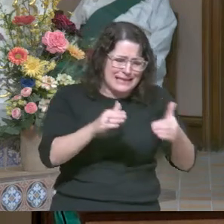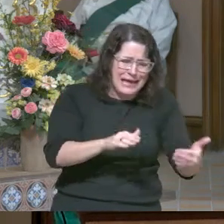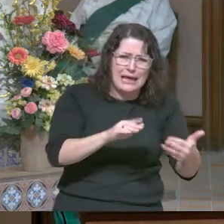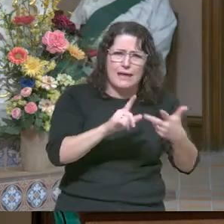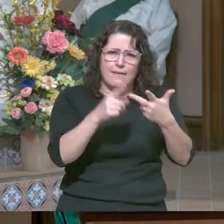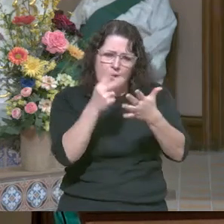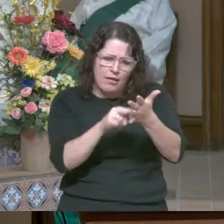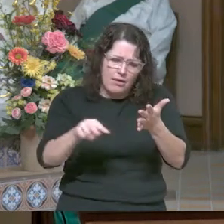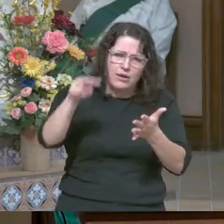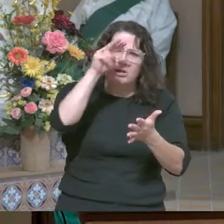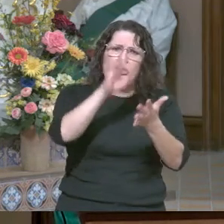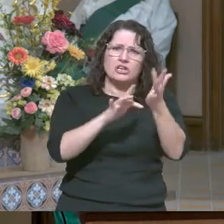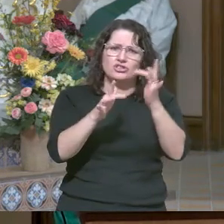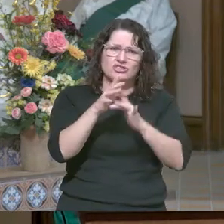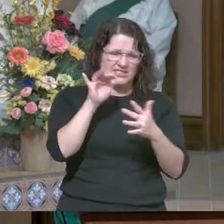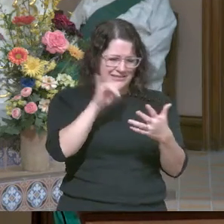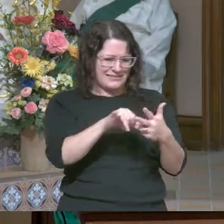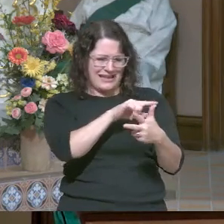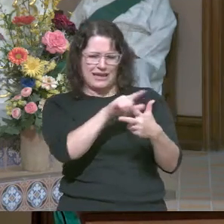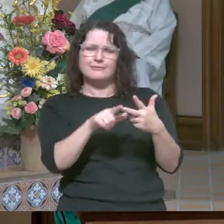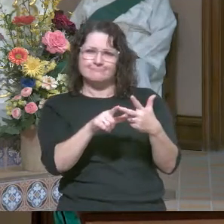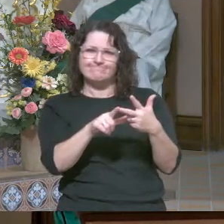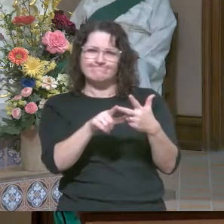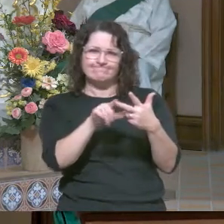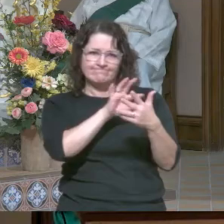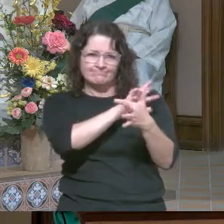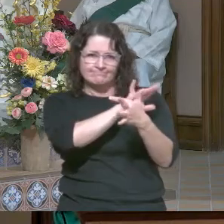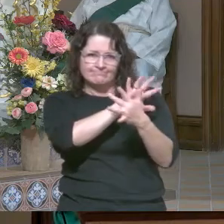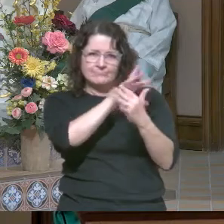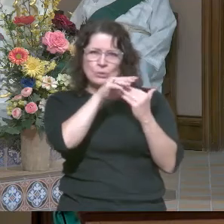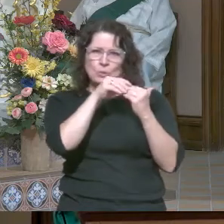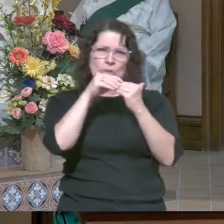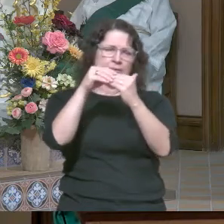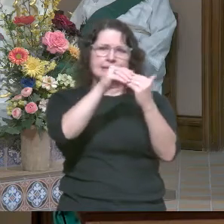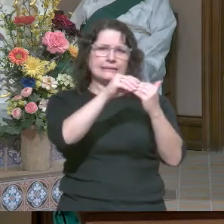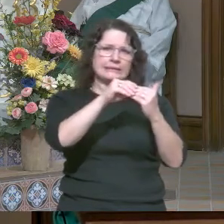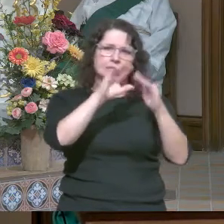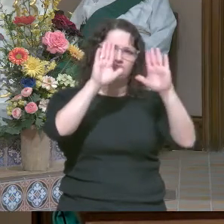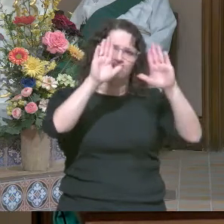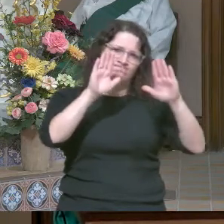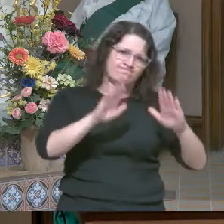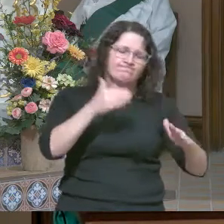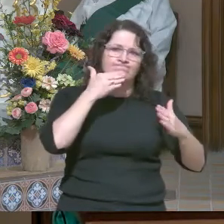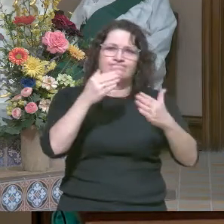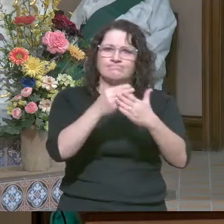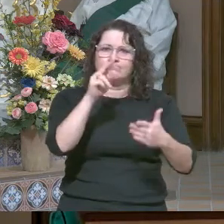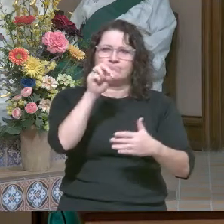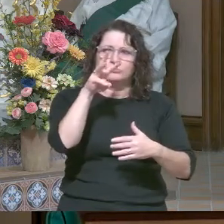ultimate wonderful thing. That is the ultimate good news of the gospel.